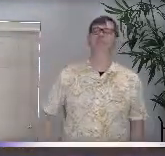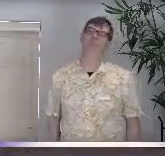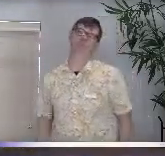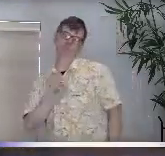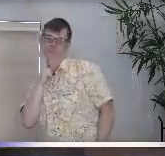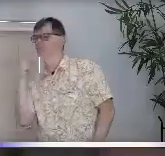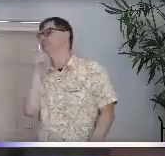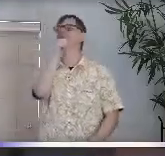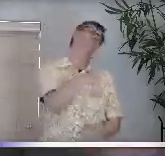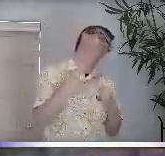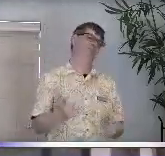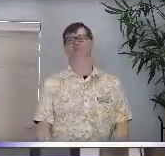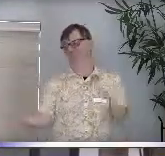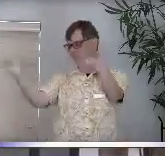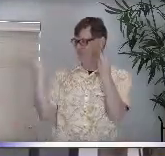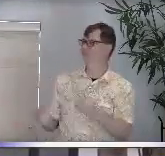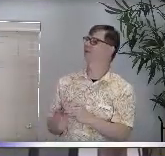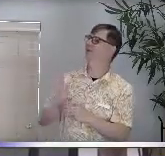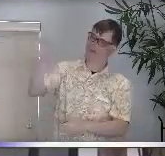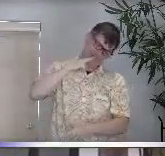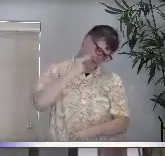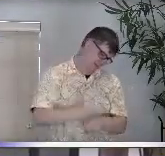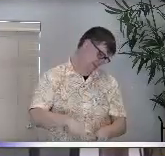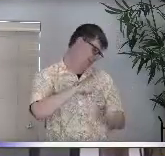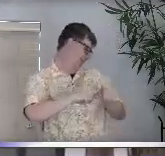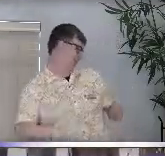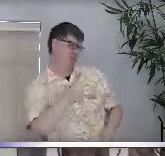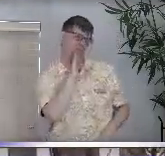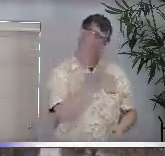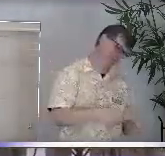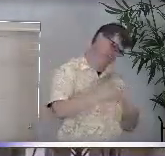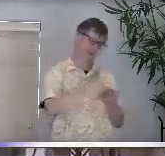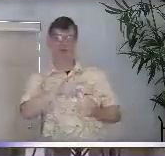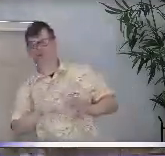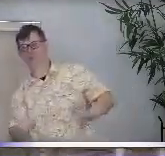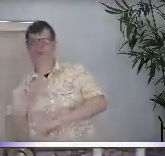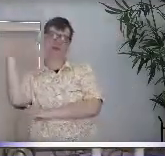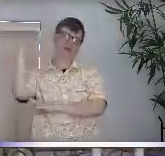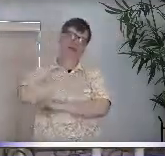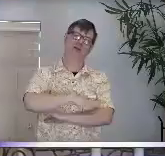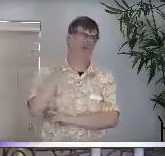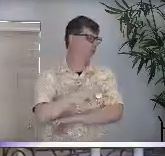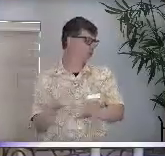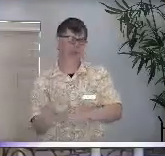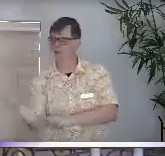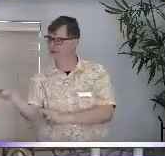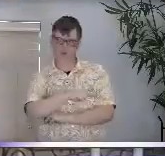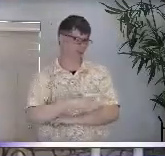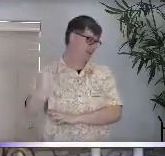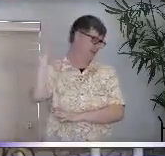says to me, girl, you got to get up, and every Thursday you got to write a talk, and you got to be somewhere every Sunday. And she goes, I know you. You don't like to be anywhere every